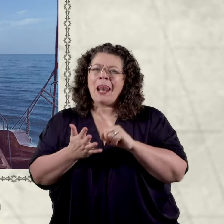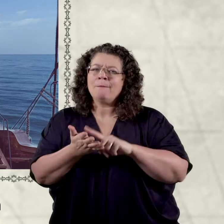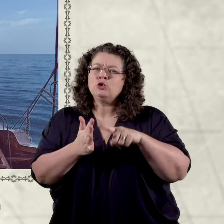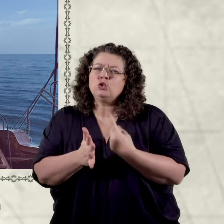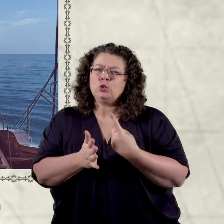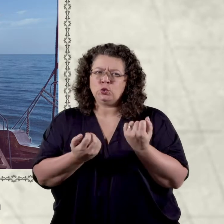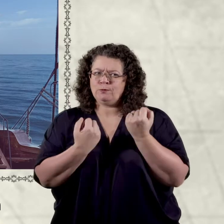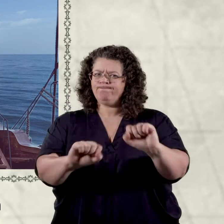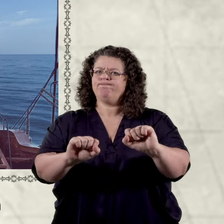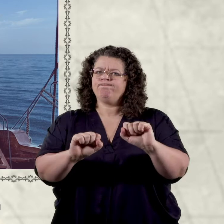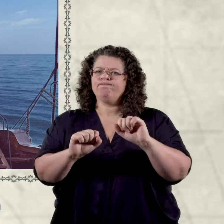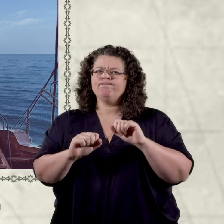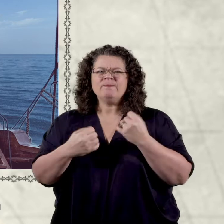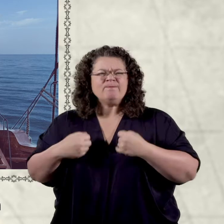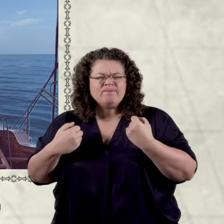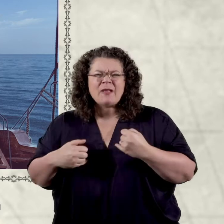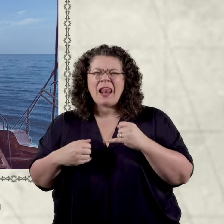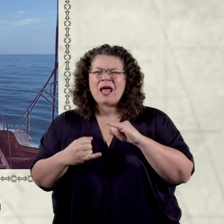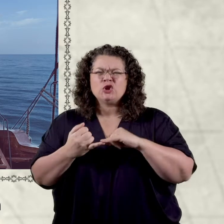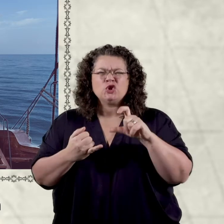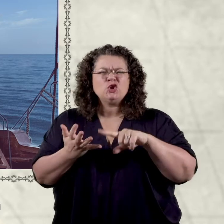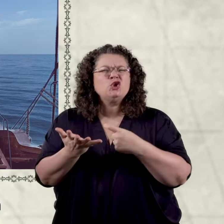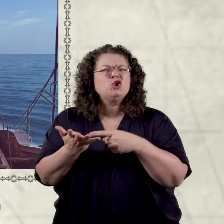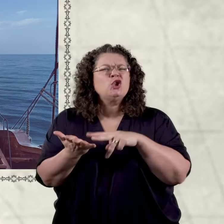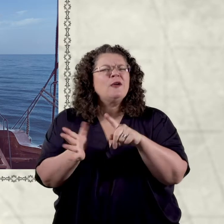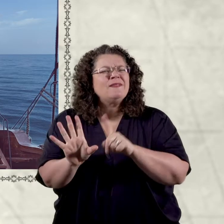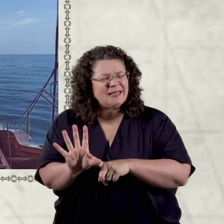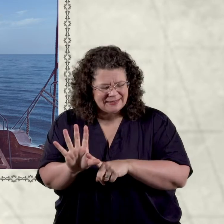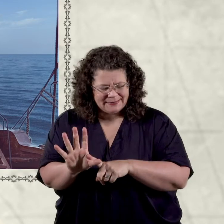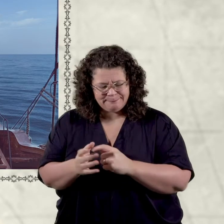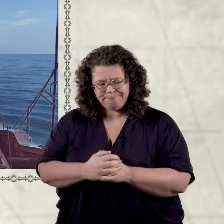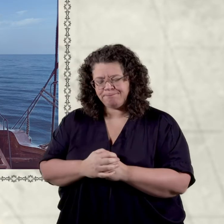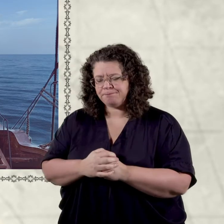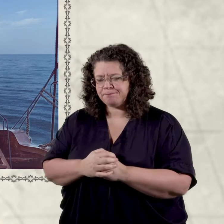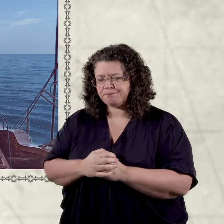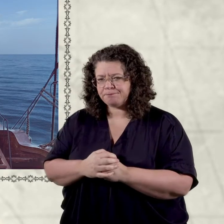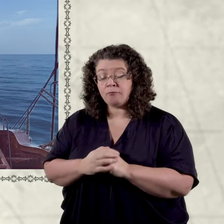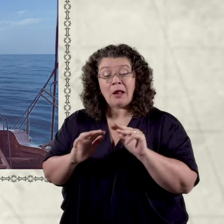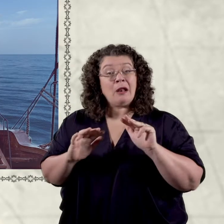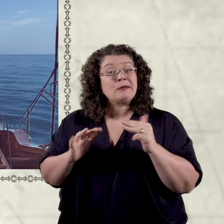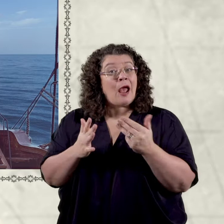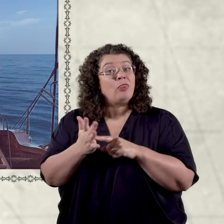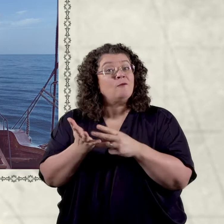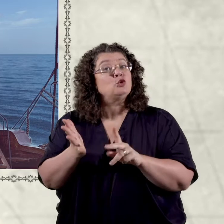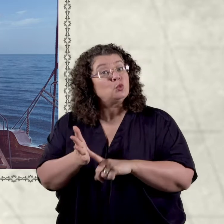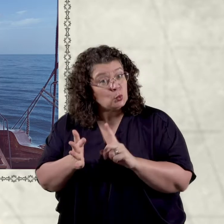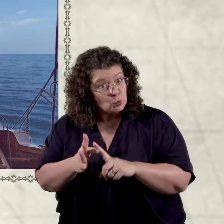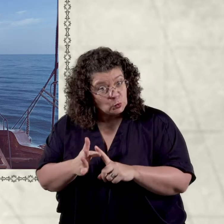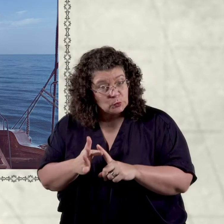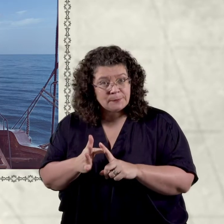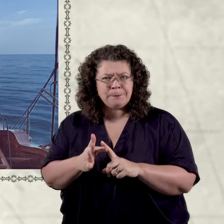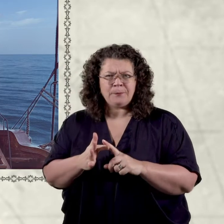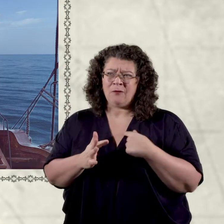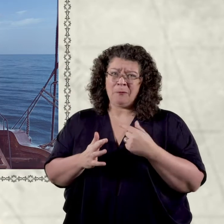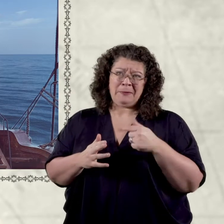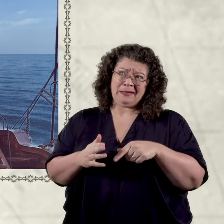to drink lemon juice to fight off diseases like scurvy. June the 9th. We've